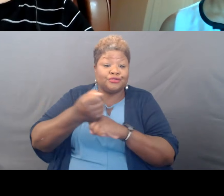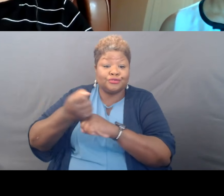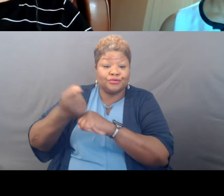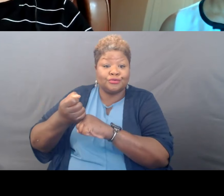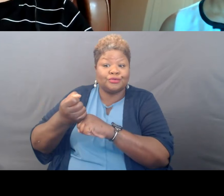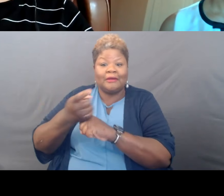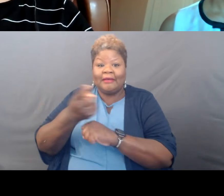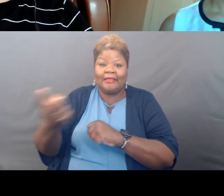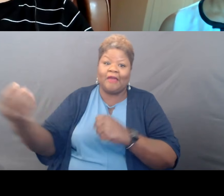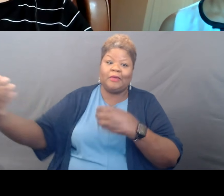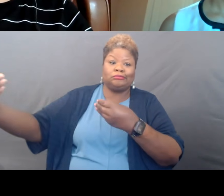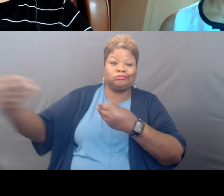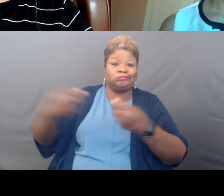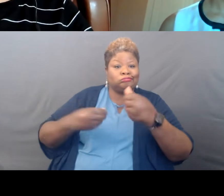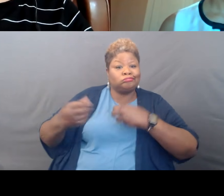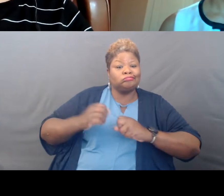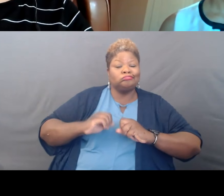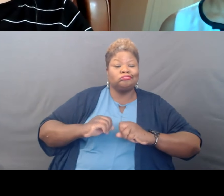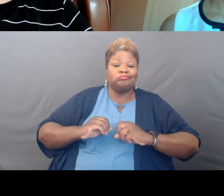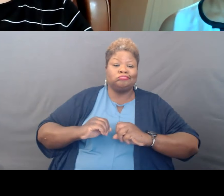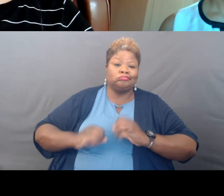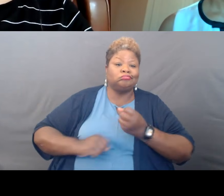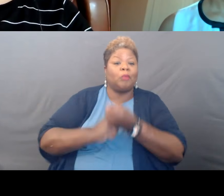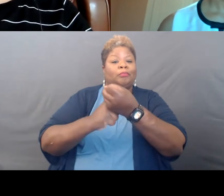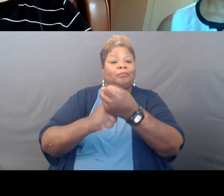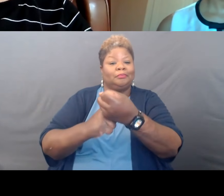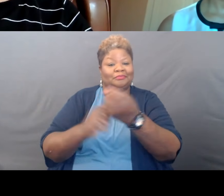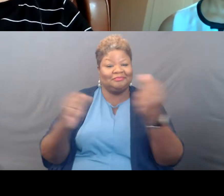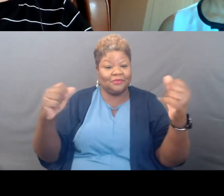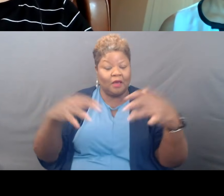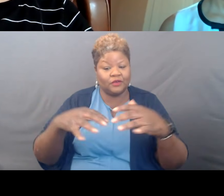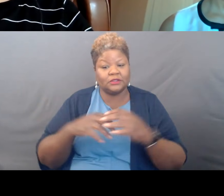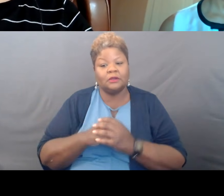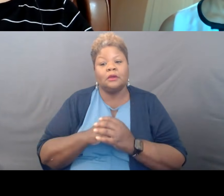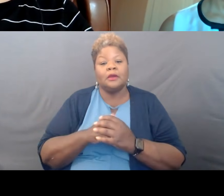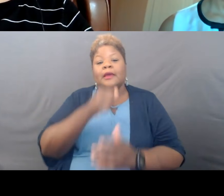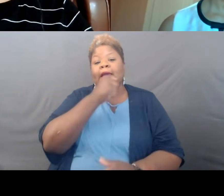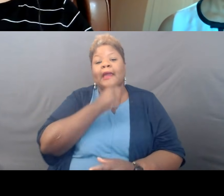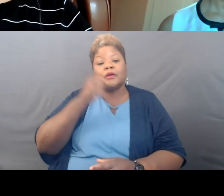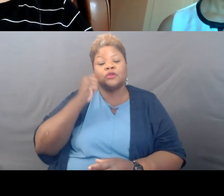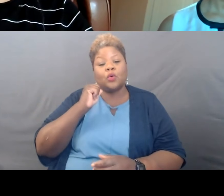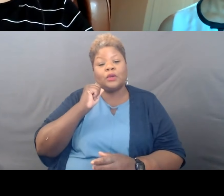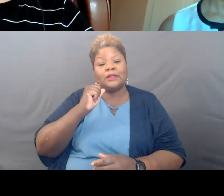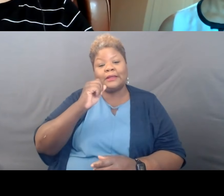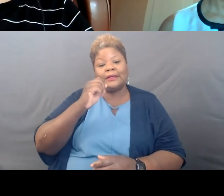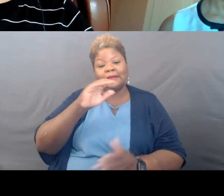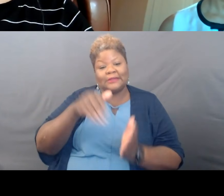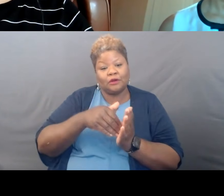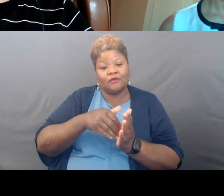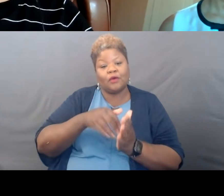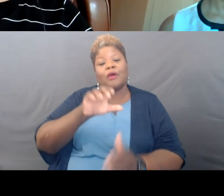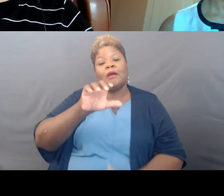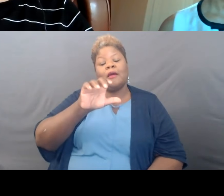been generous to this conference. The Arizona Center for African American Resources,